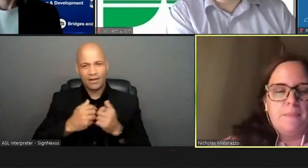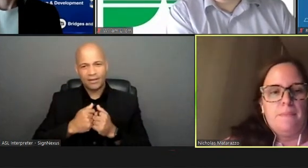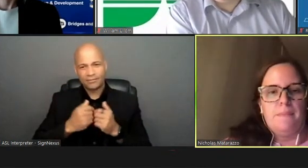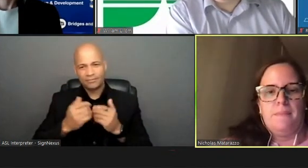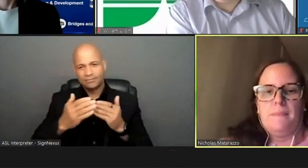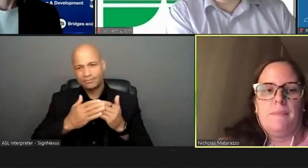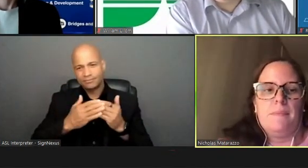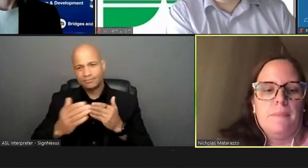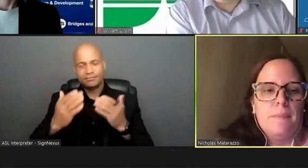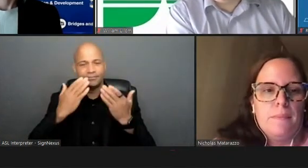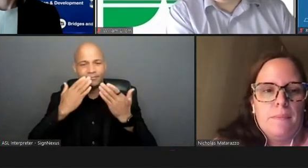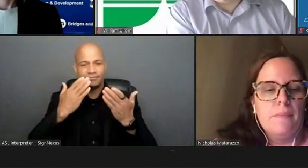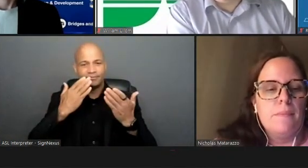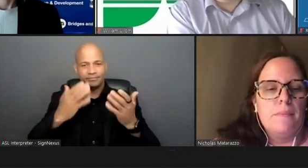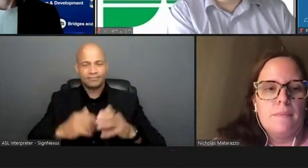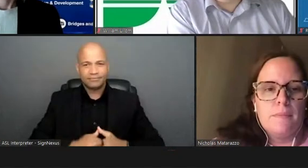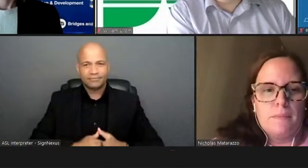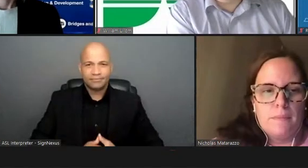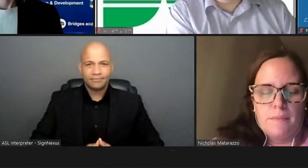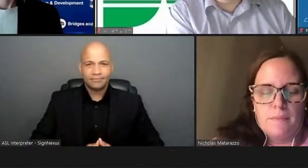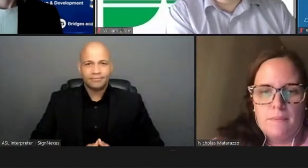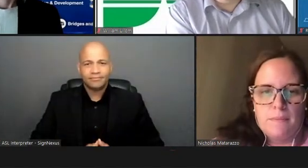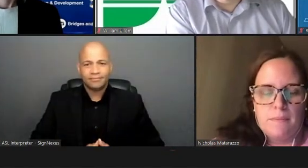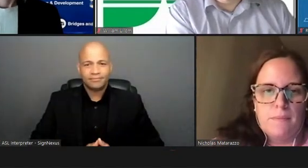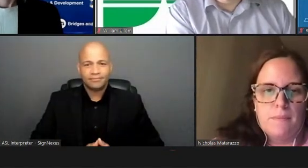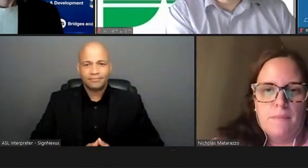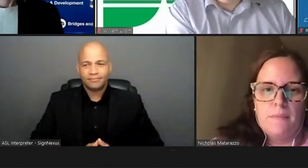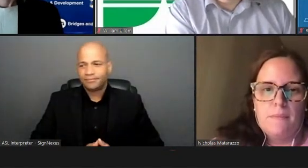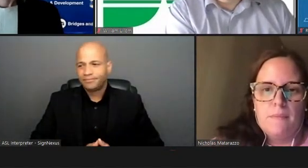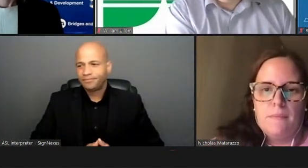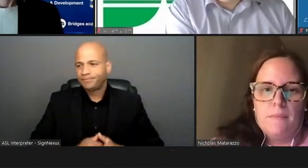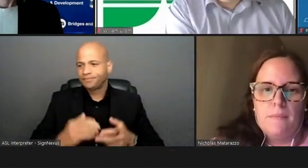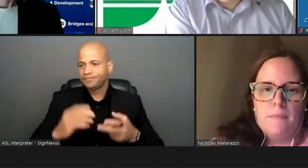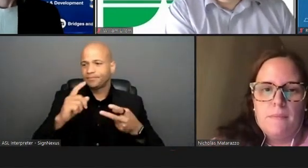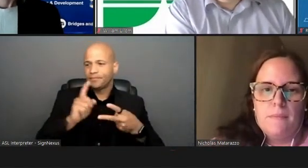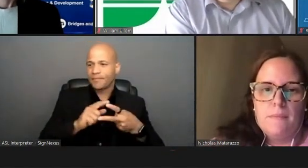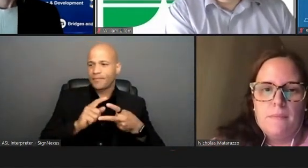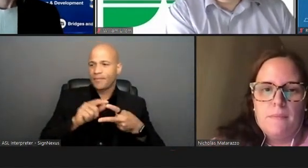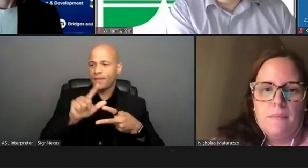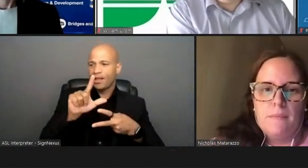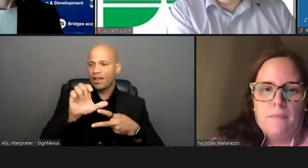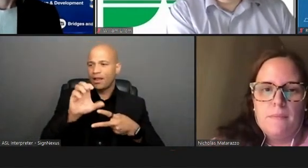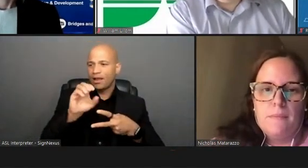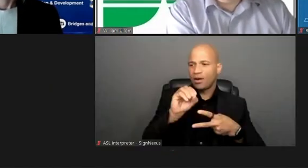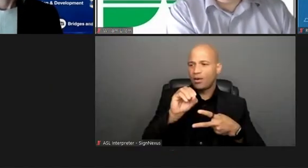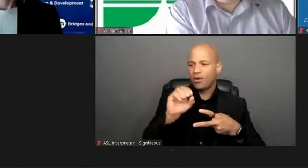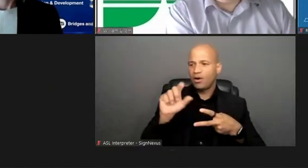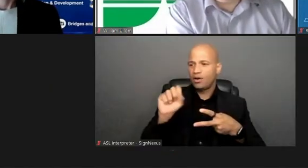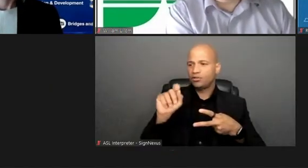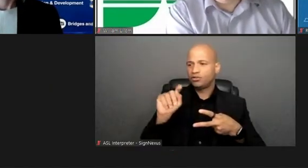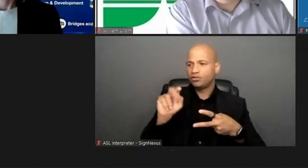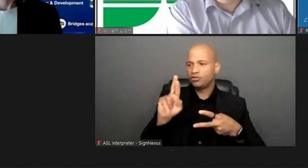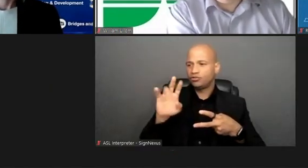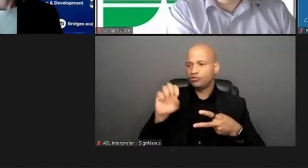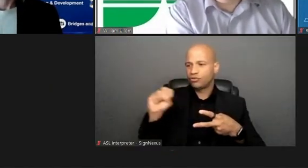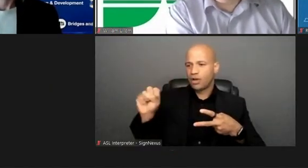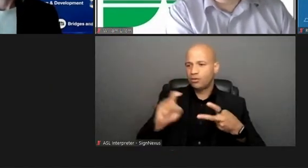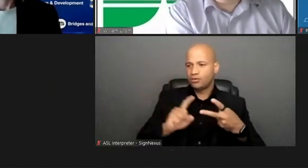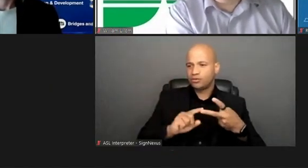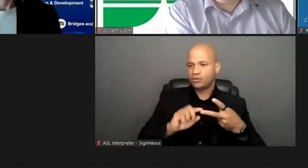you thank you the next speaker is Leo Strauss followed by David